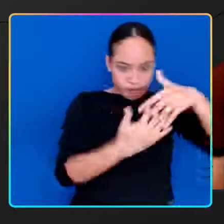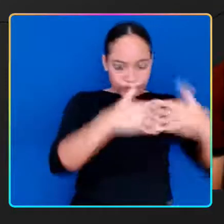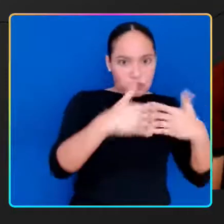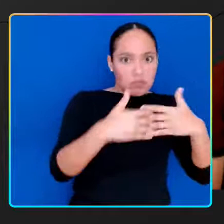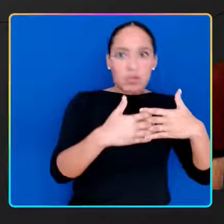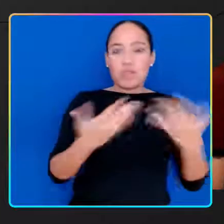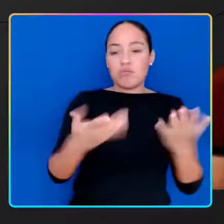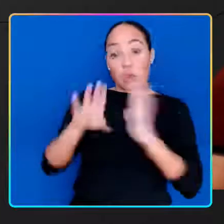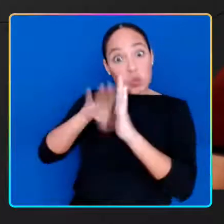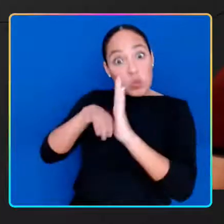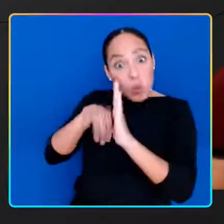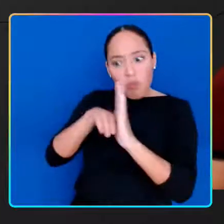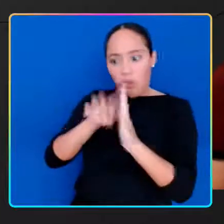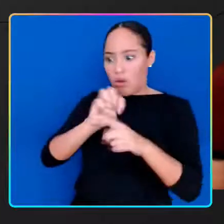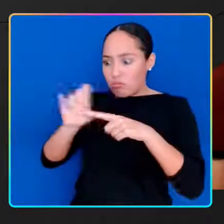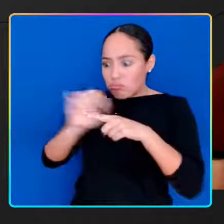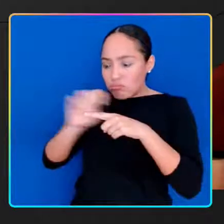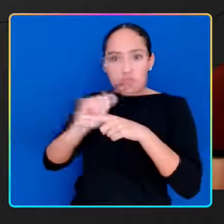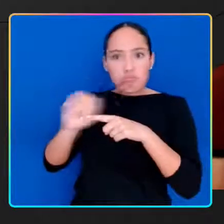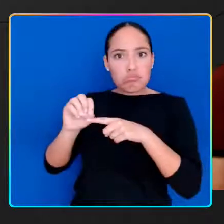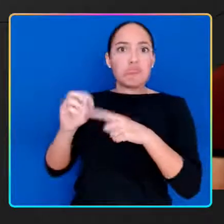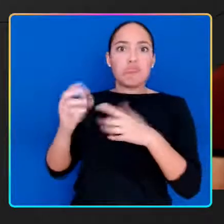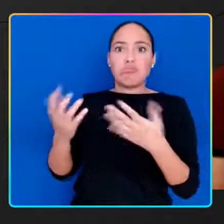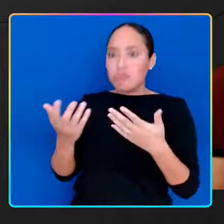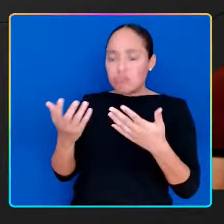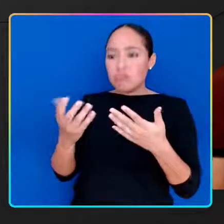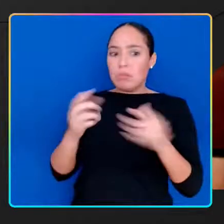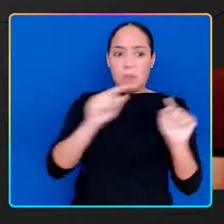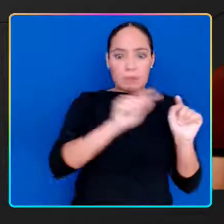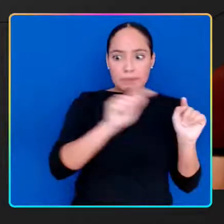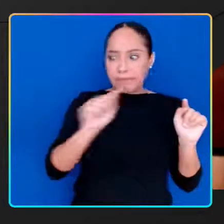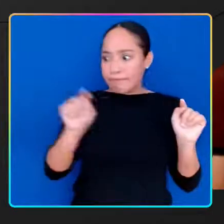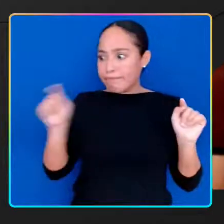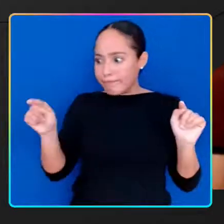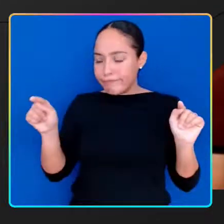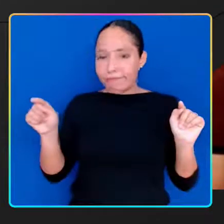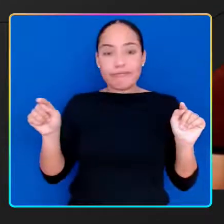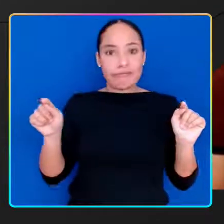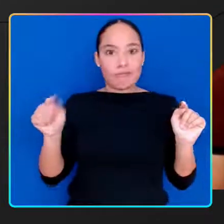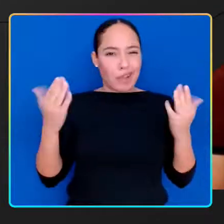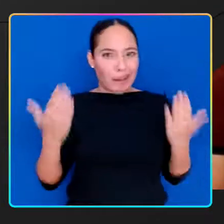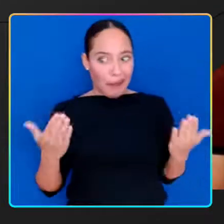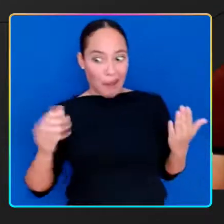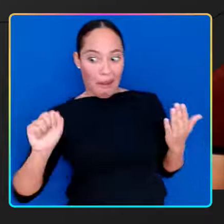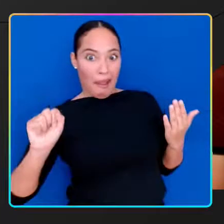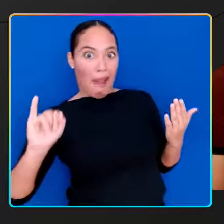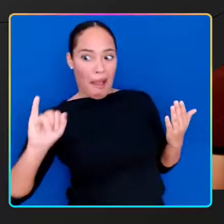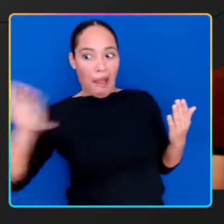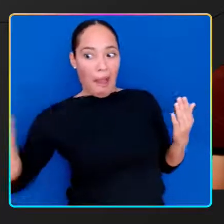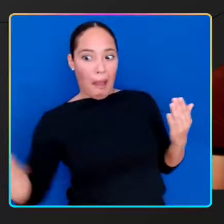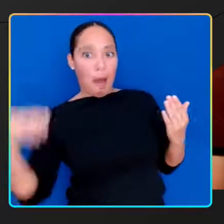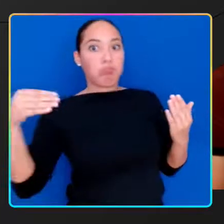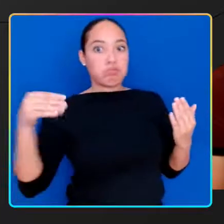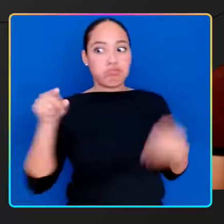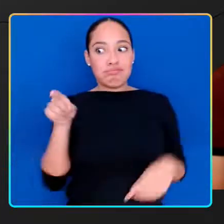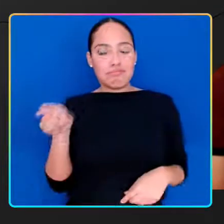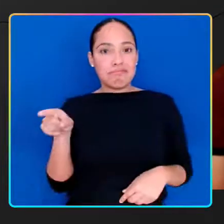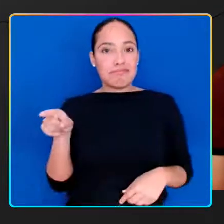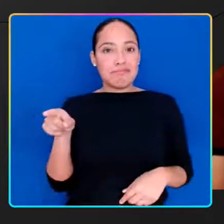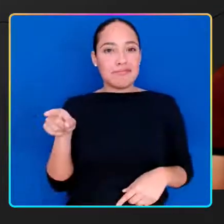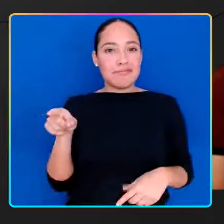Unity, and obviously now we're talking about AI, so I know you've been working obviously a little bit in that space as